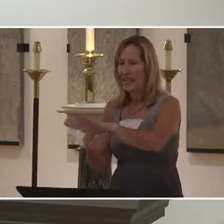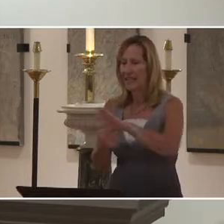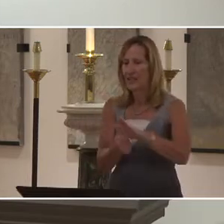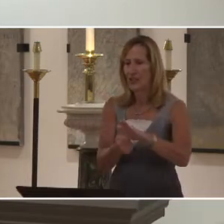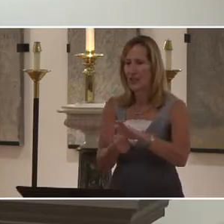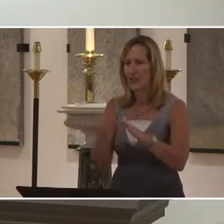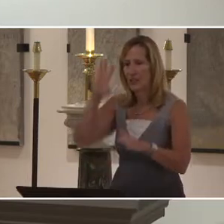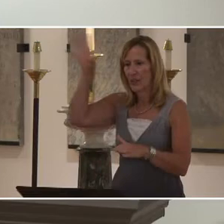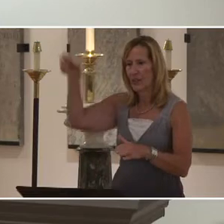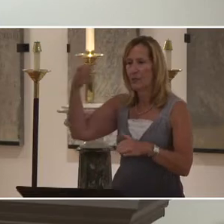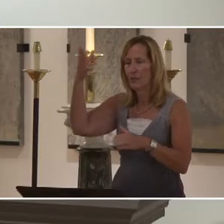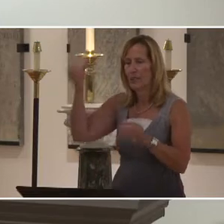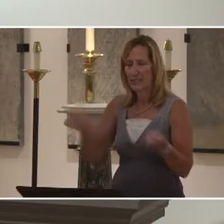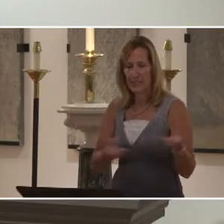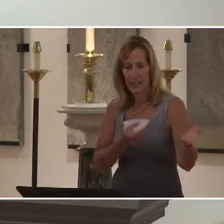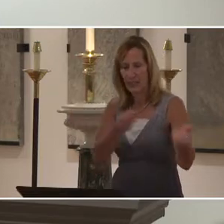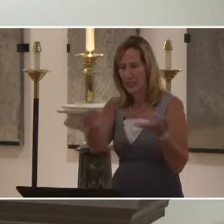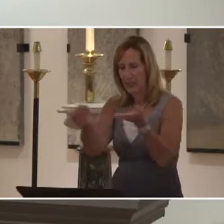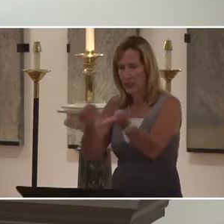distribution.